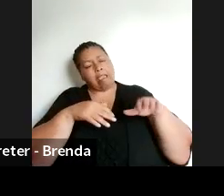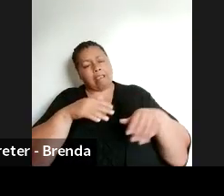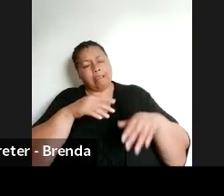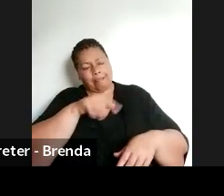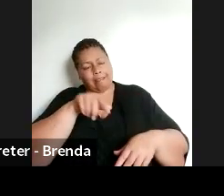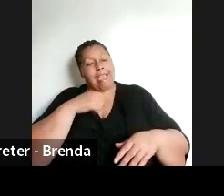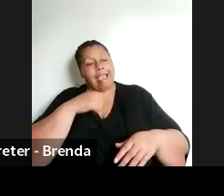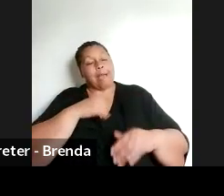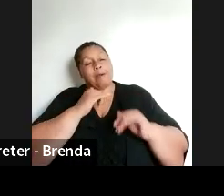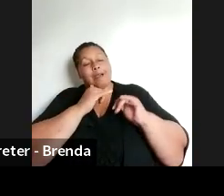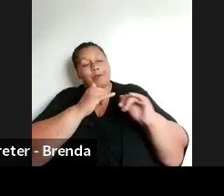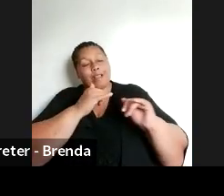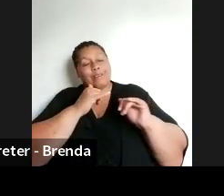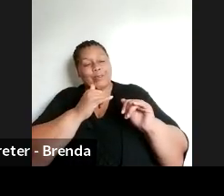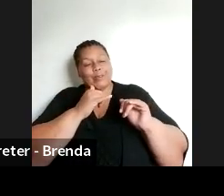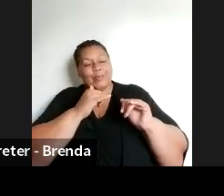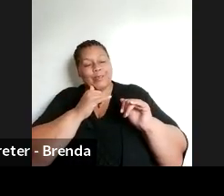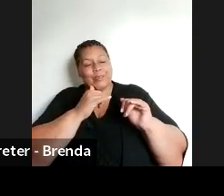one of you. And